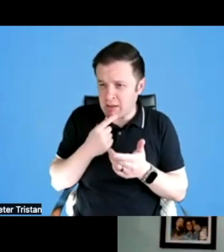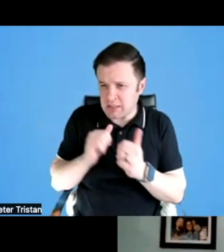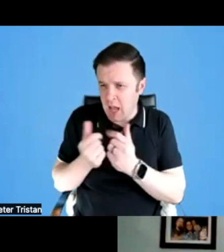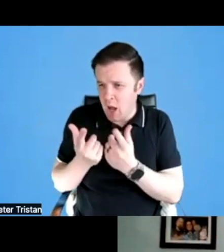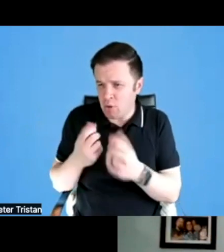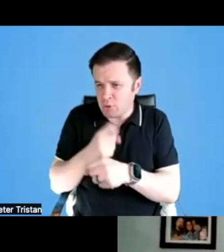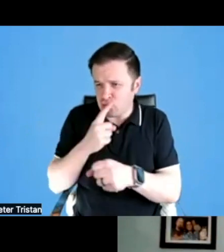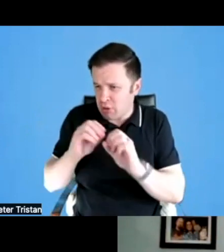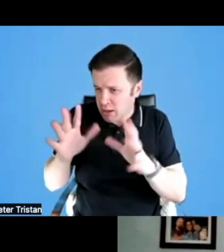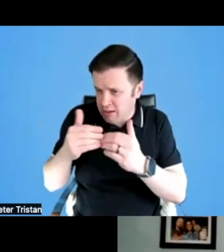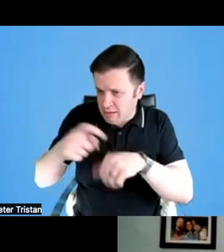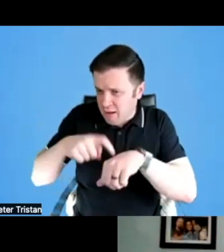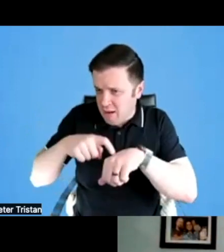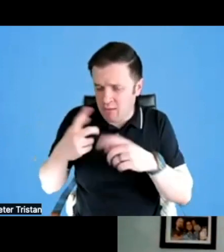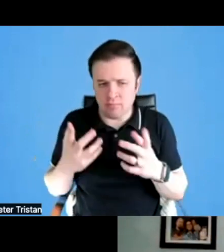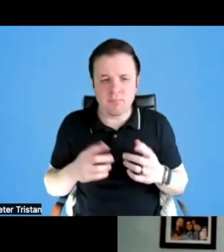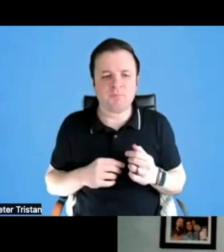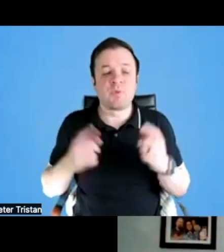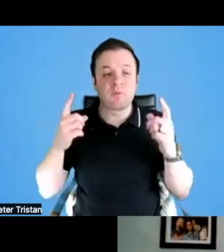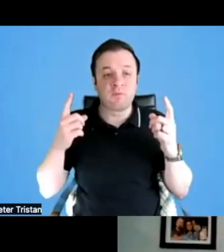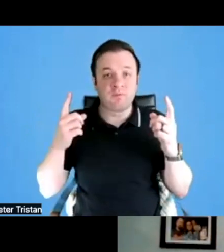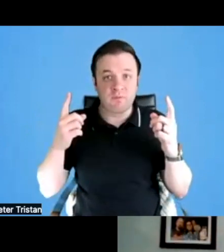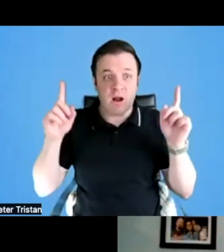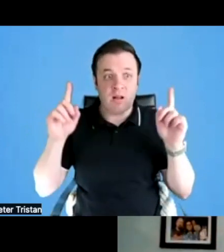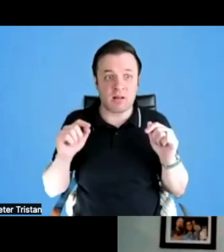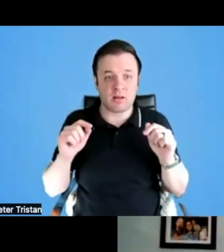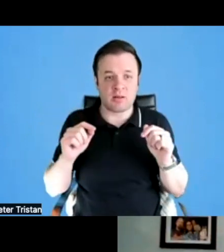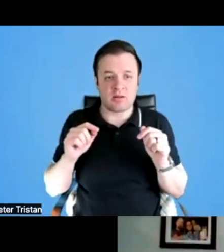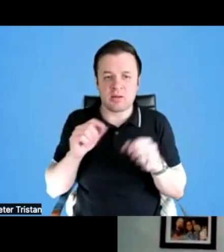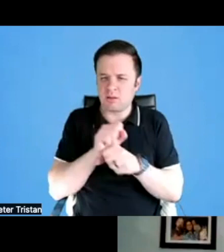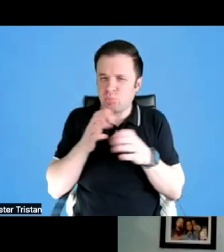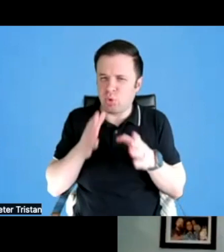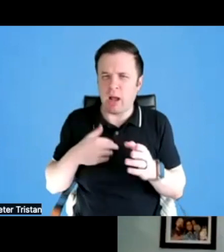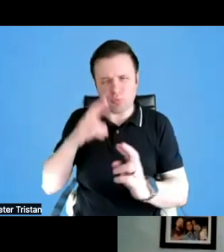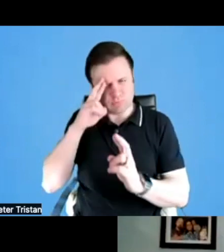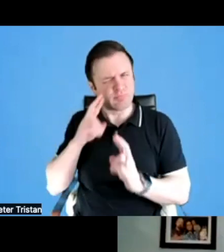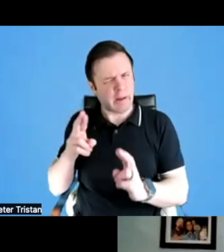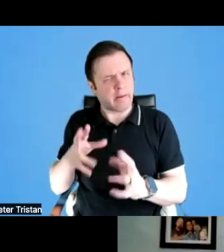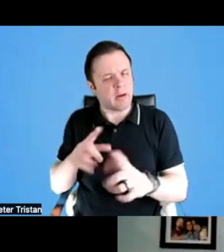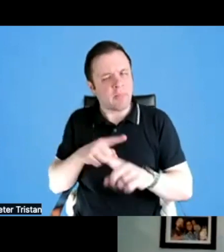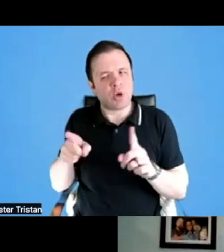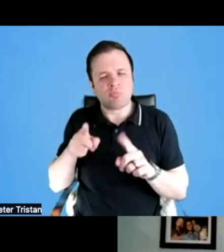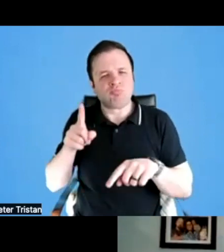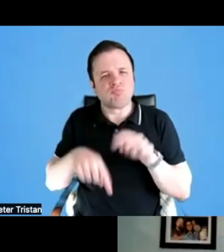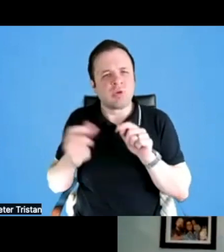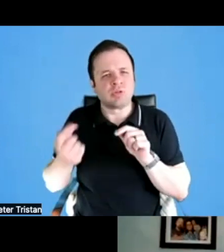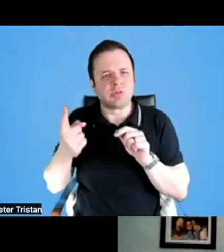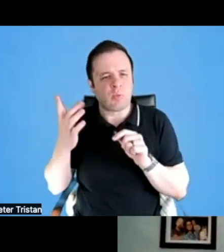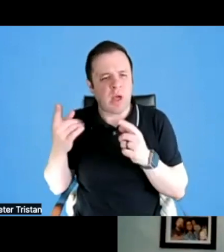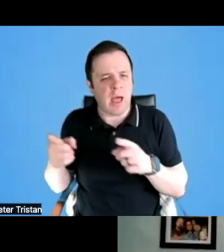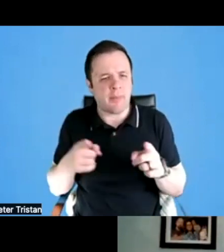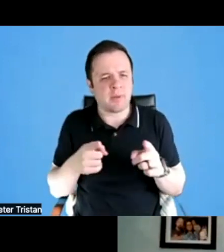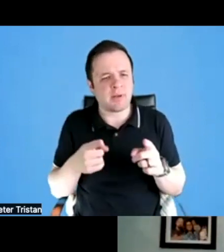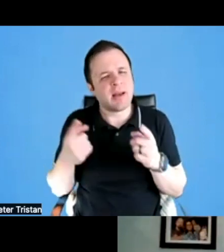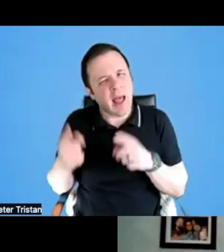things with that. And so finally, this was an employee I had a lot of respect for, but just could not understand what happened. And it happened a couple of